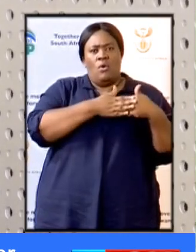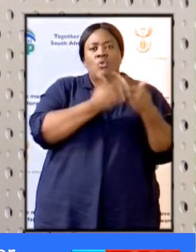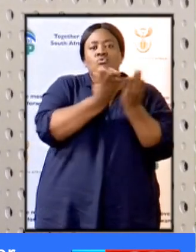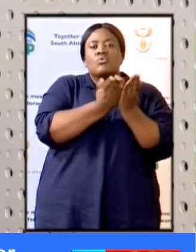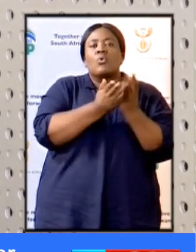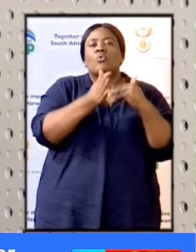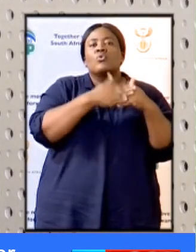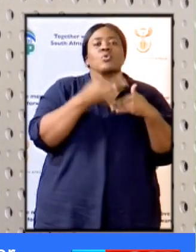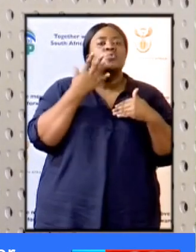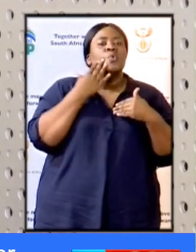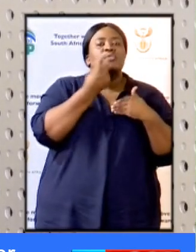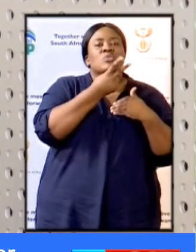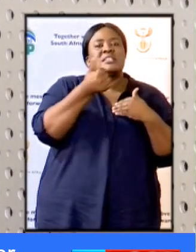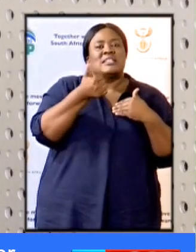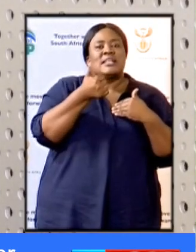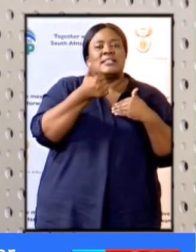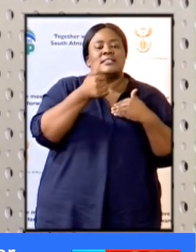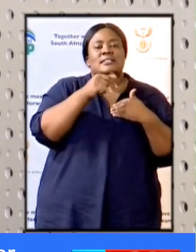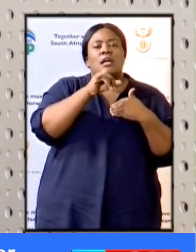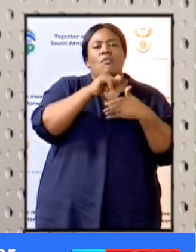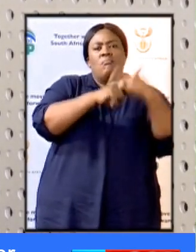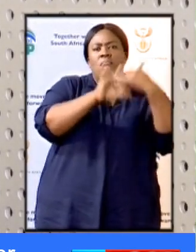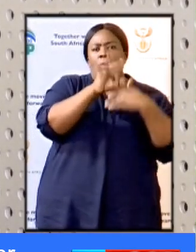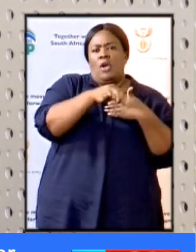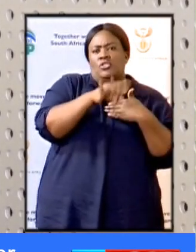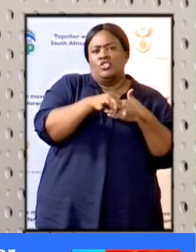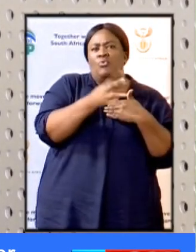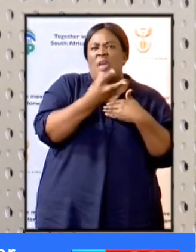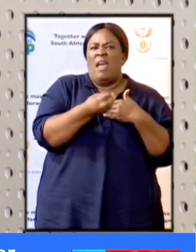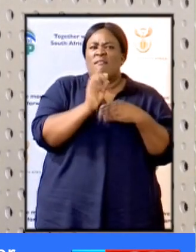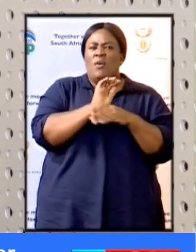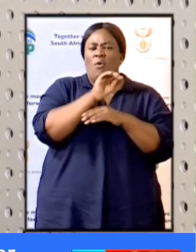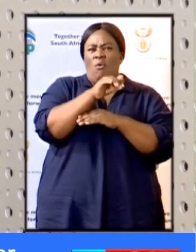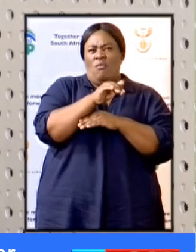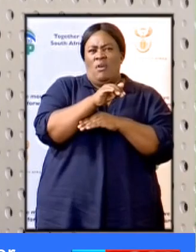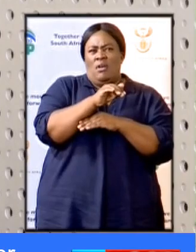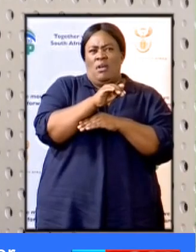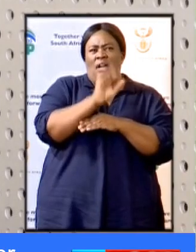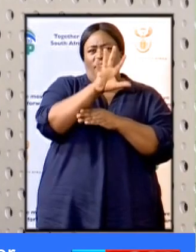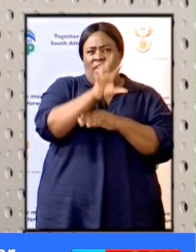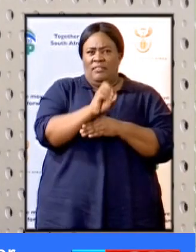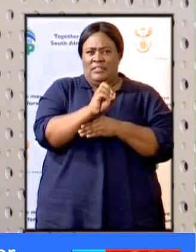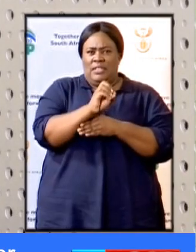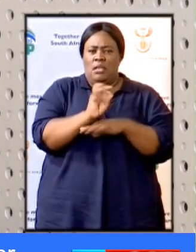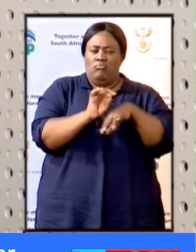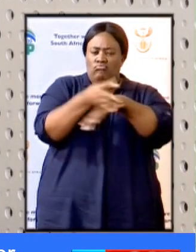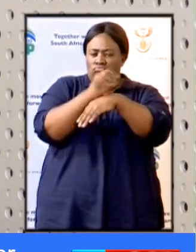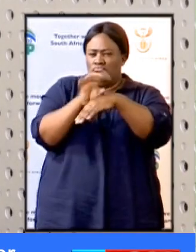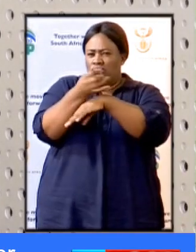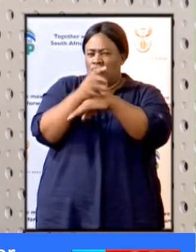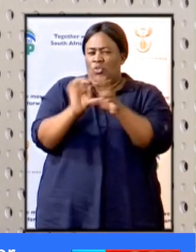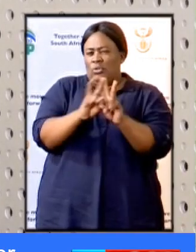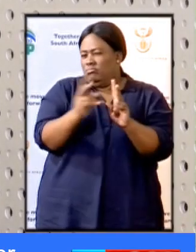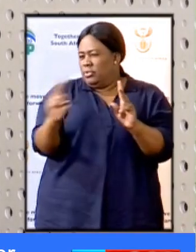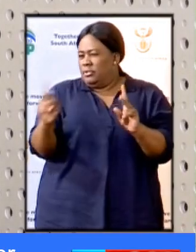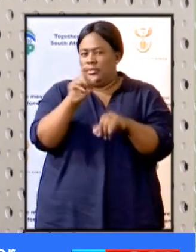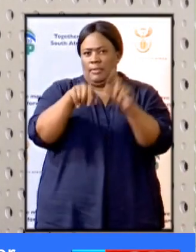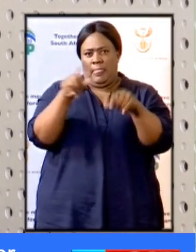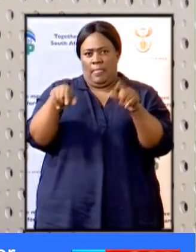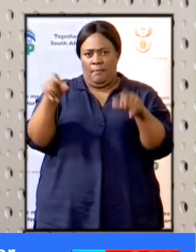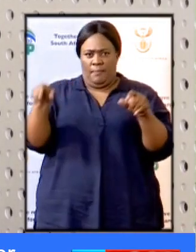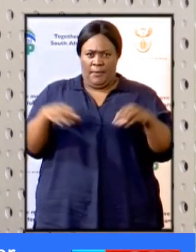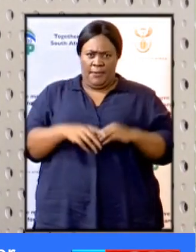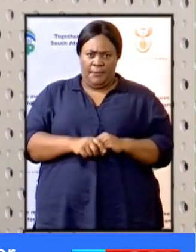March, we've had more than almost 50 consultations with different stakeholders. And in